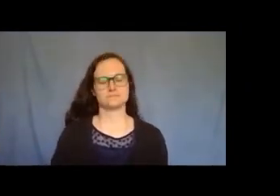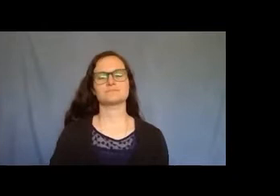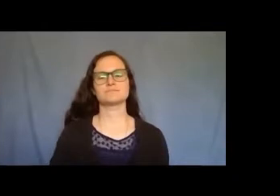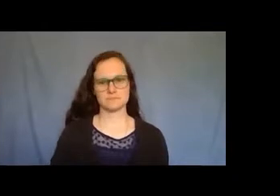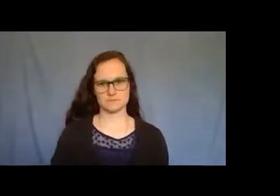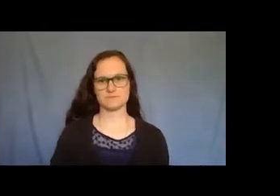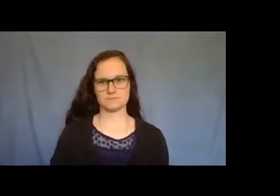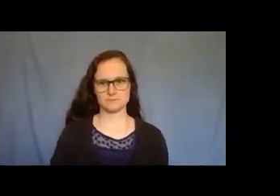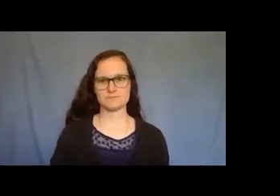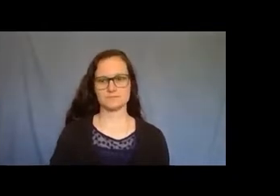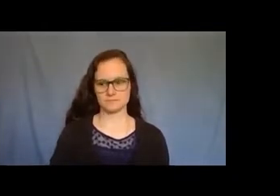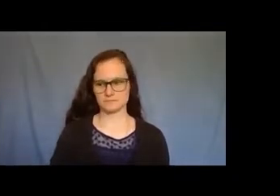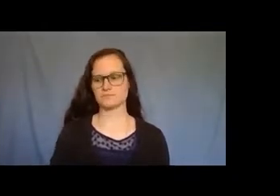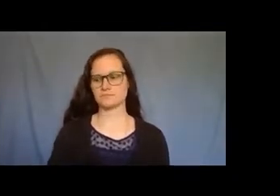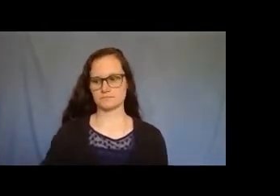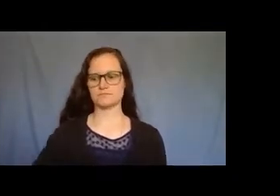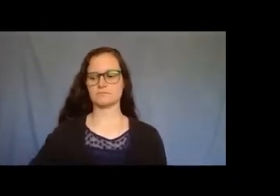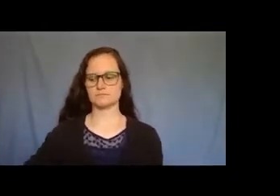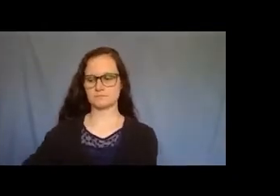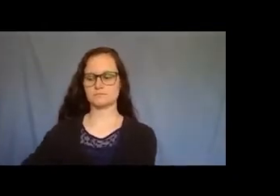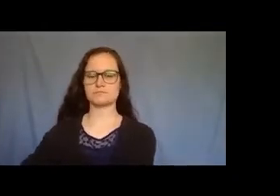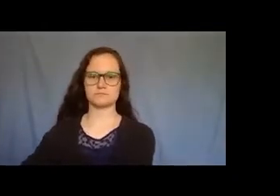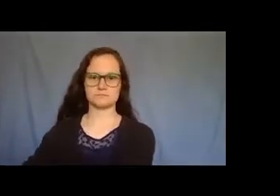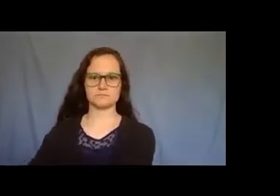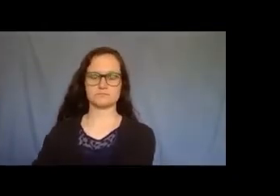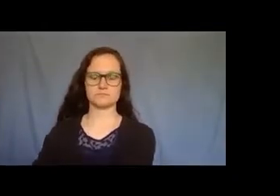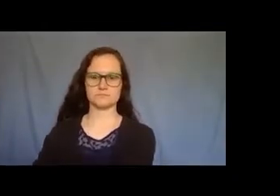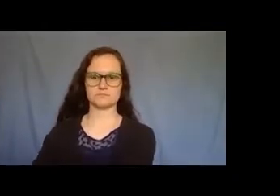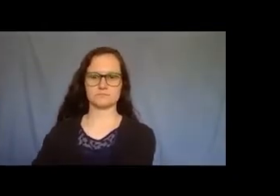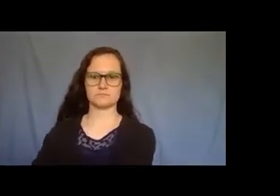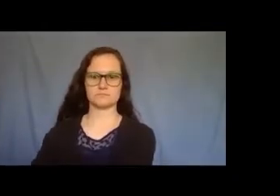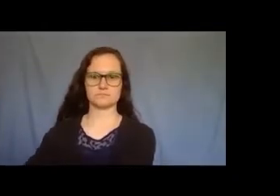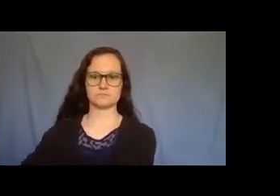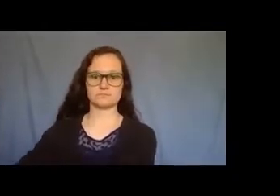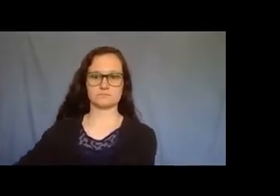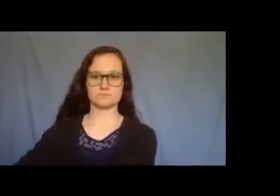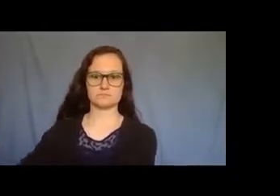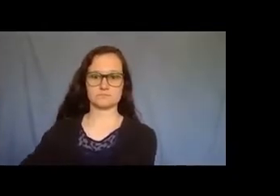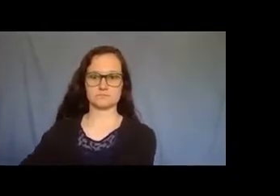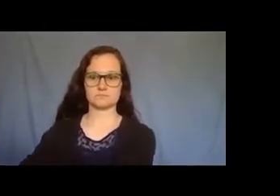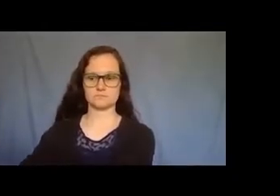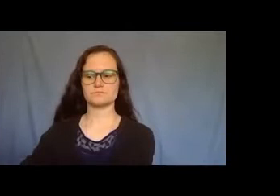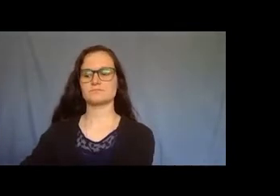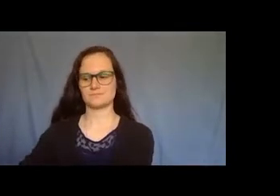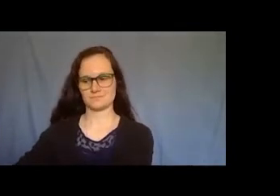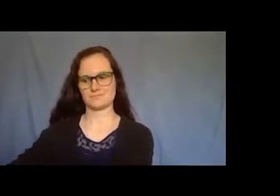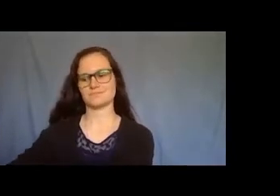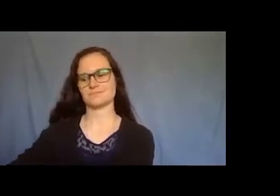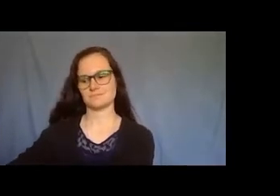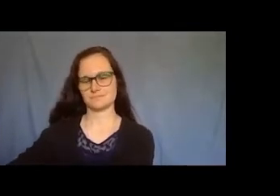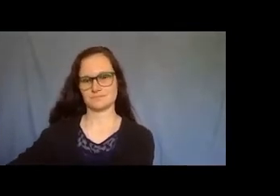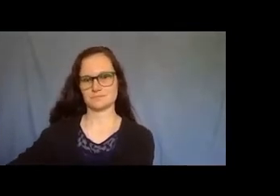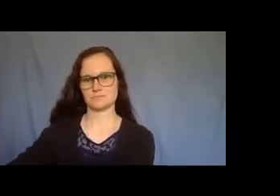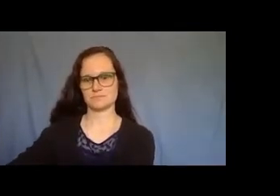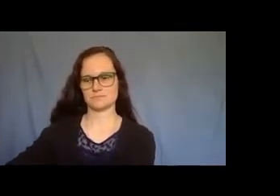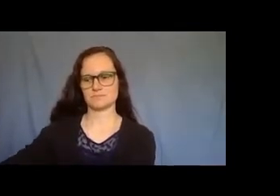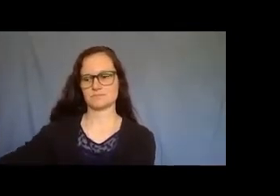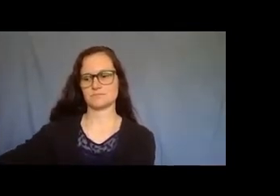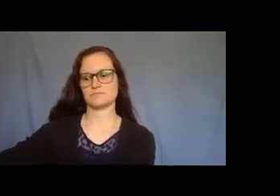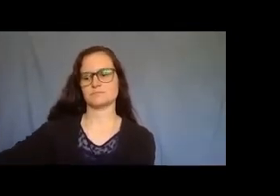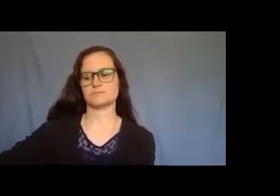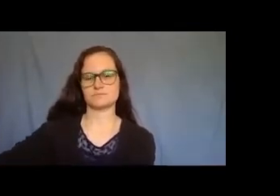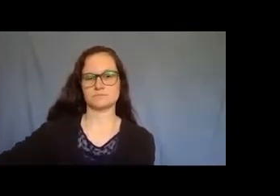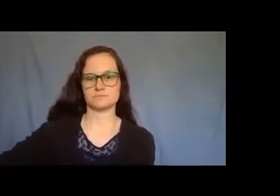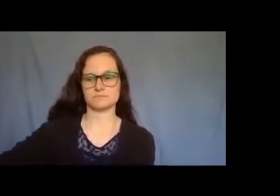Studies Institute completed a sampling and report on runoff metals concentration and did find